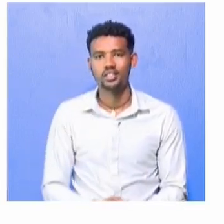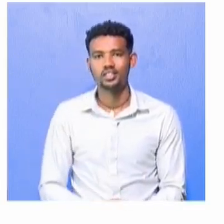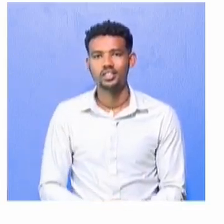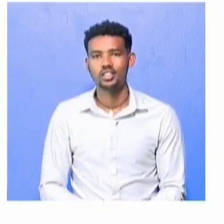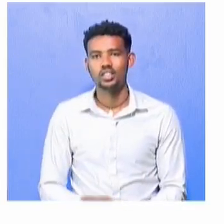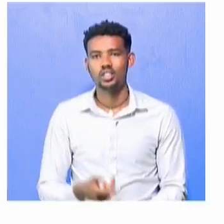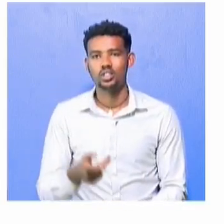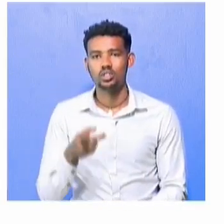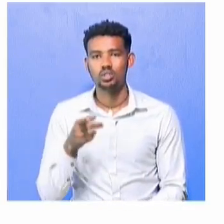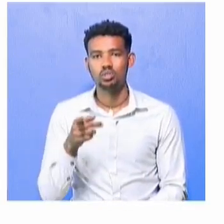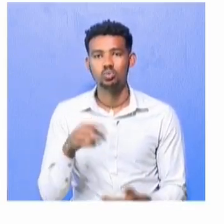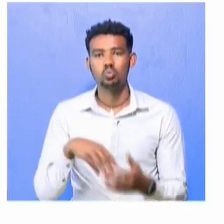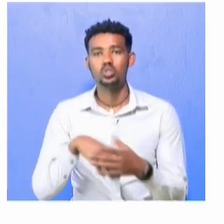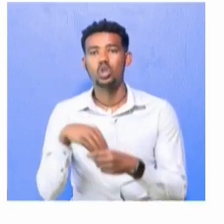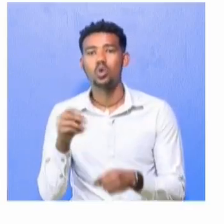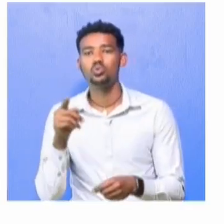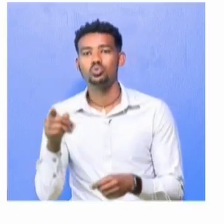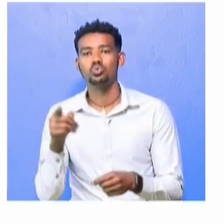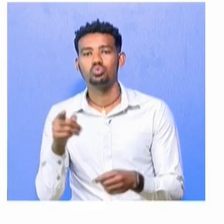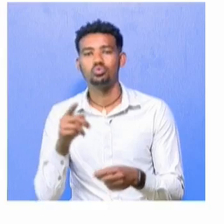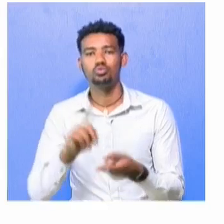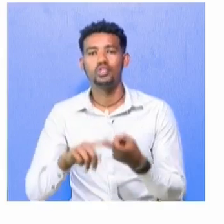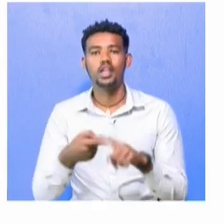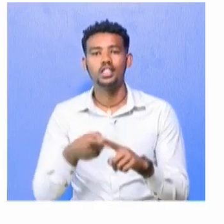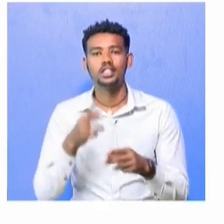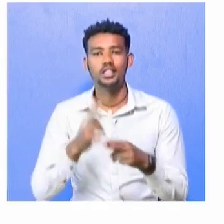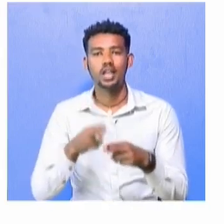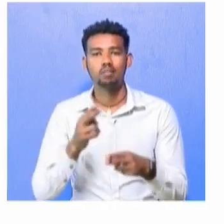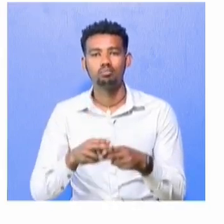without mentioning your friend's name.